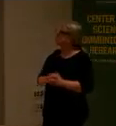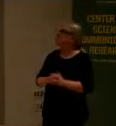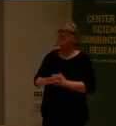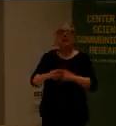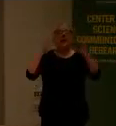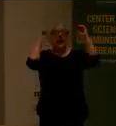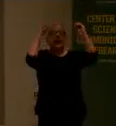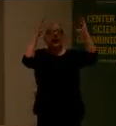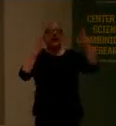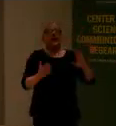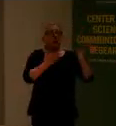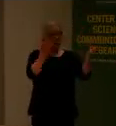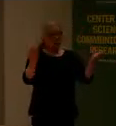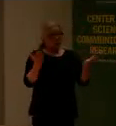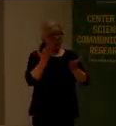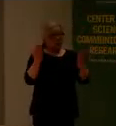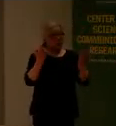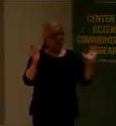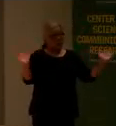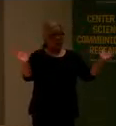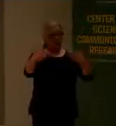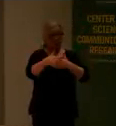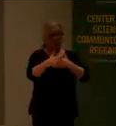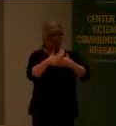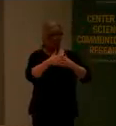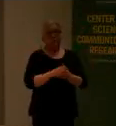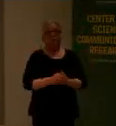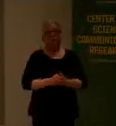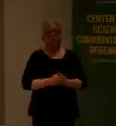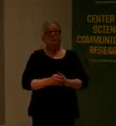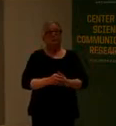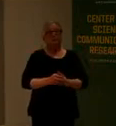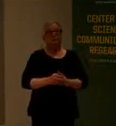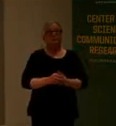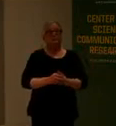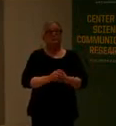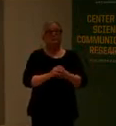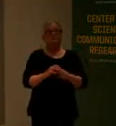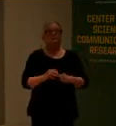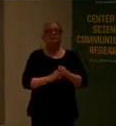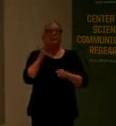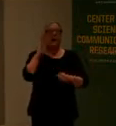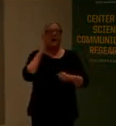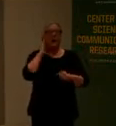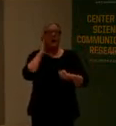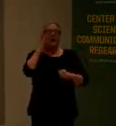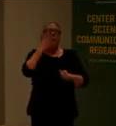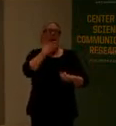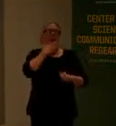Educators in the room. Again, we'll come up with better solutions in conversation together.